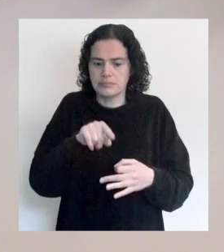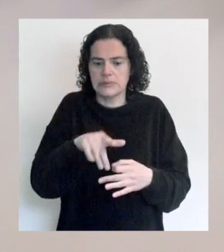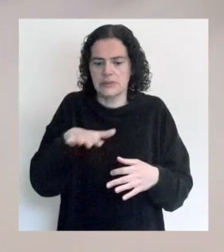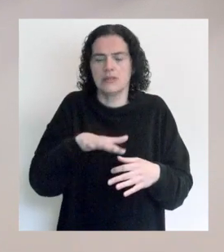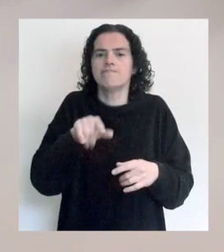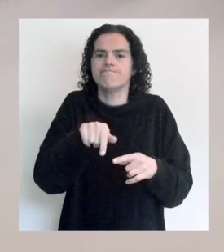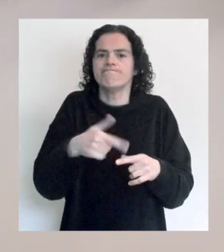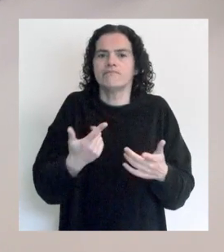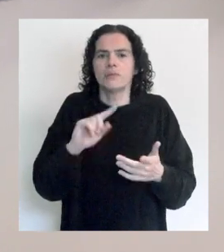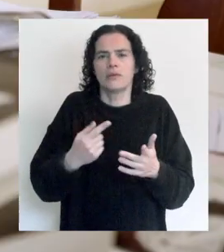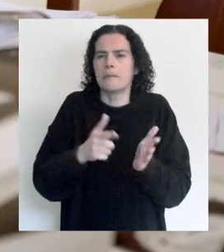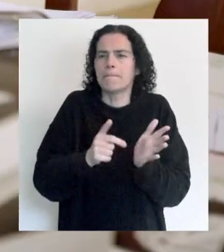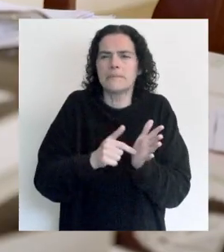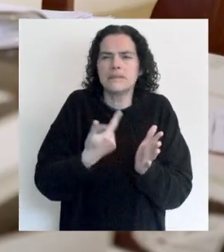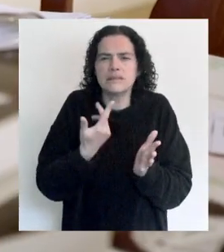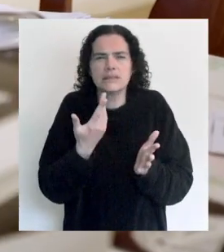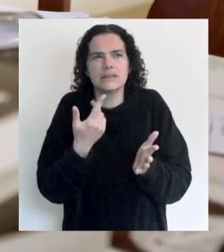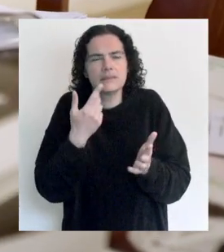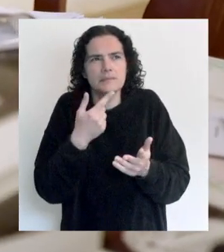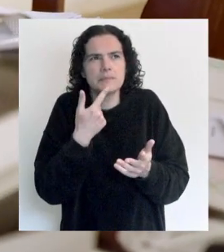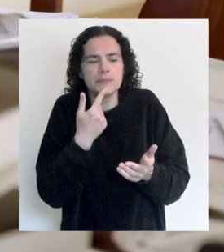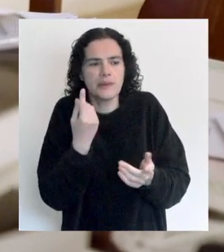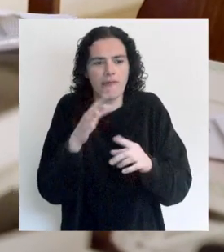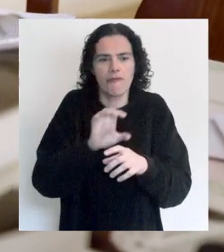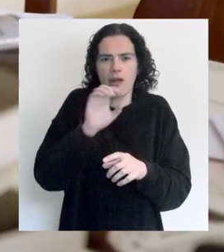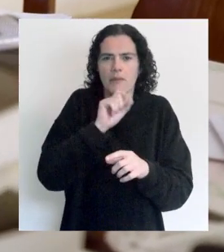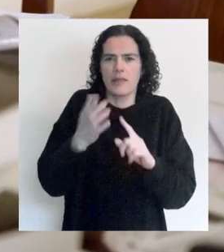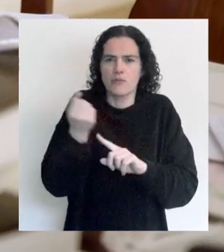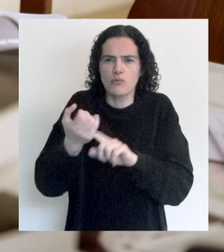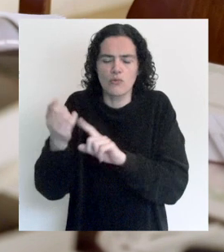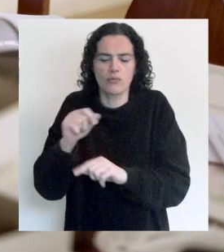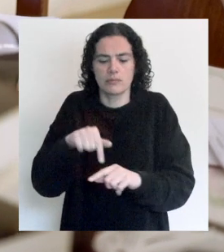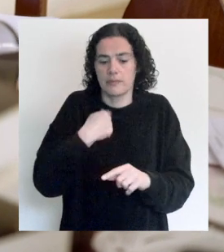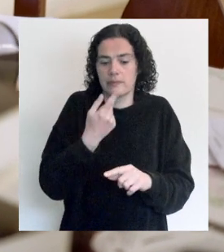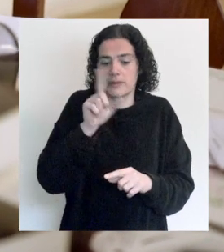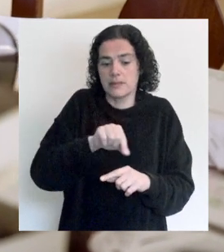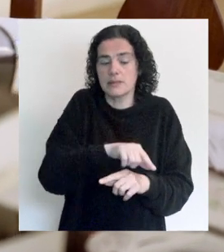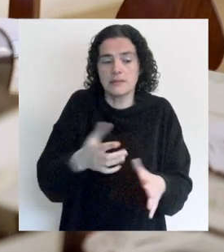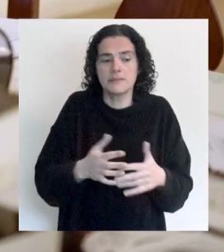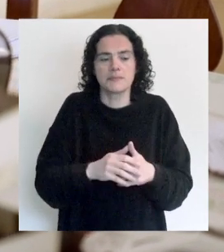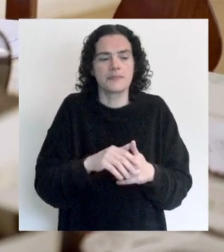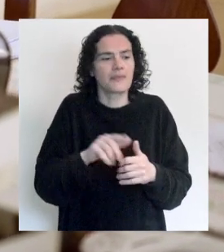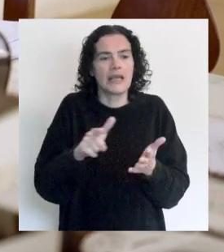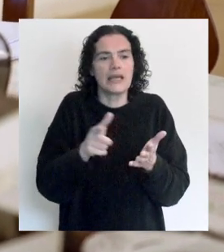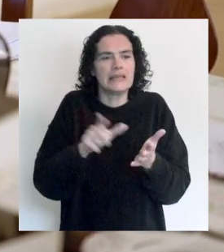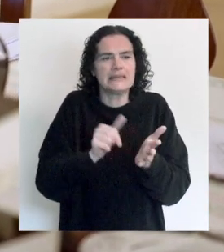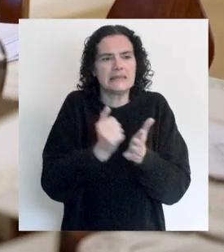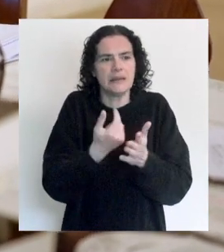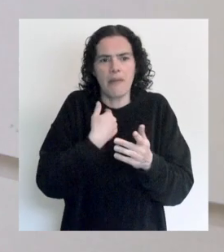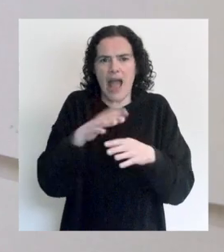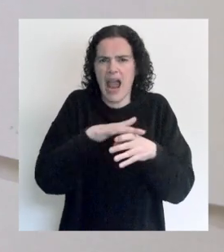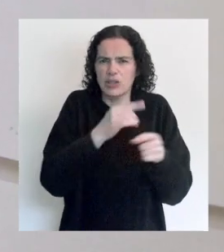conviction curatorially, that we need to always find ways to kind of achieve that. The other thing I would say is also that it's not only, it's